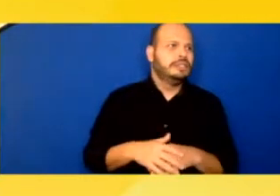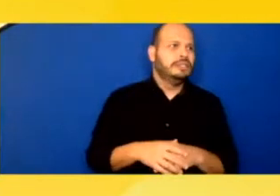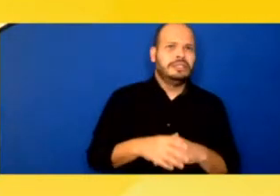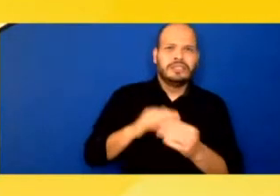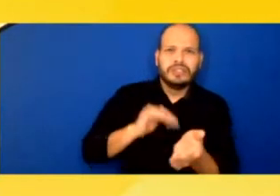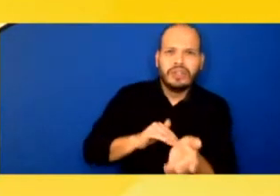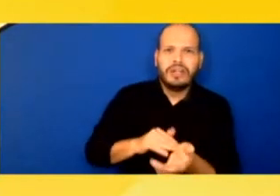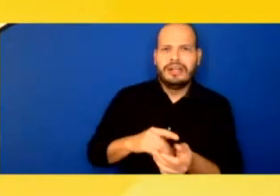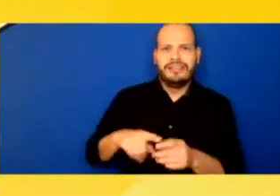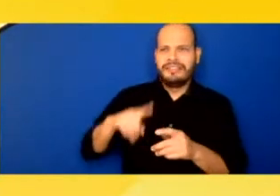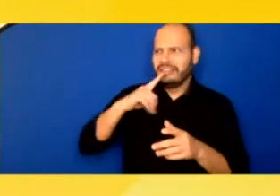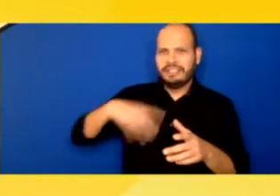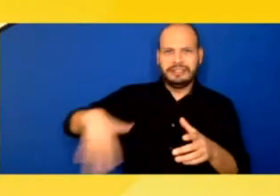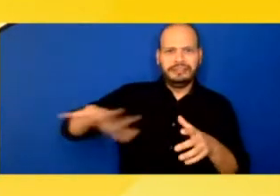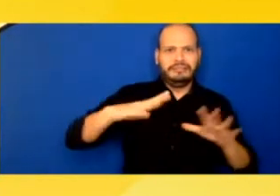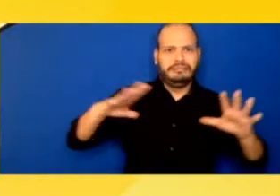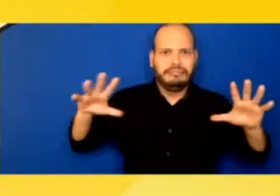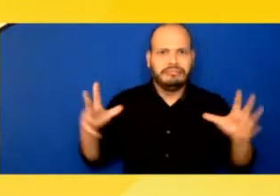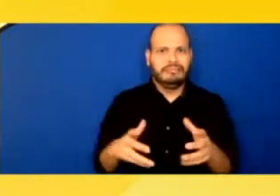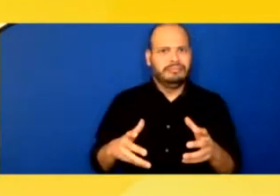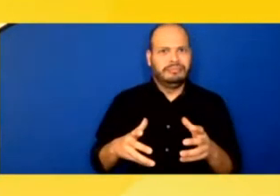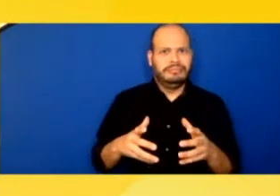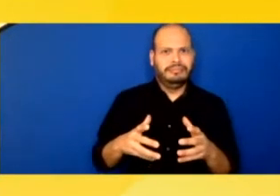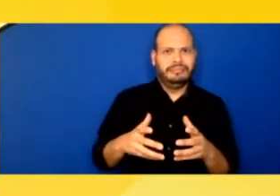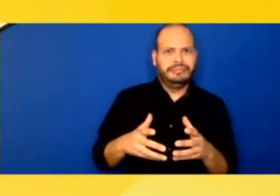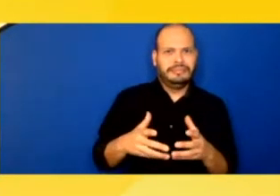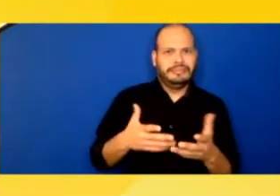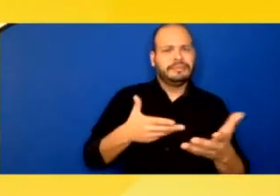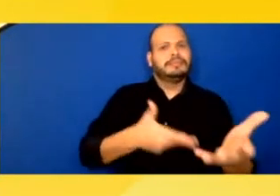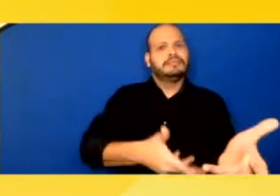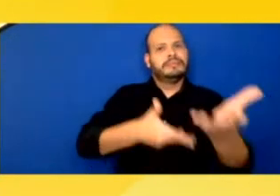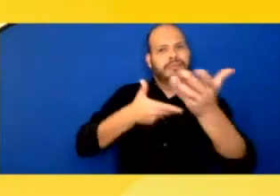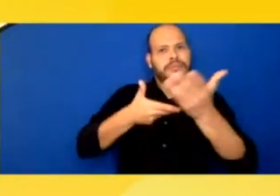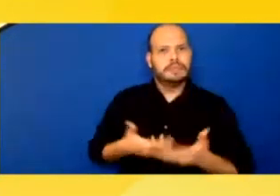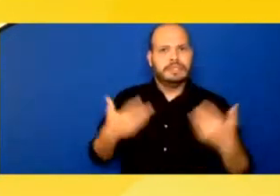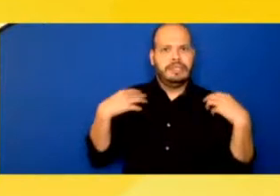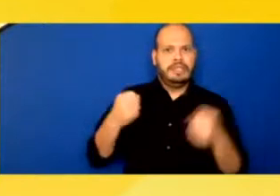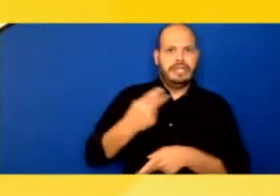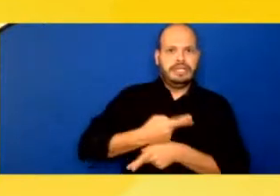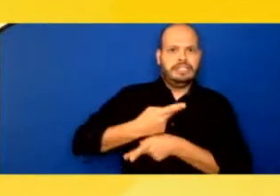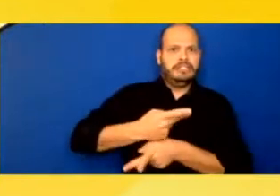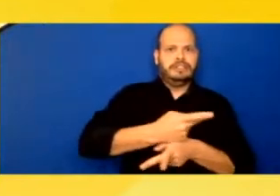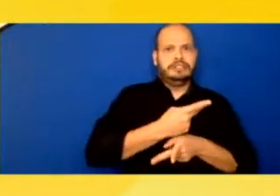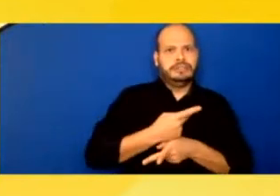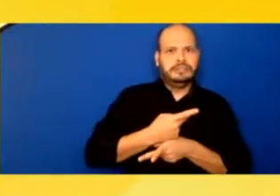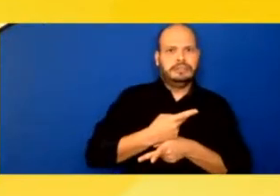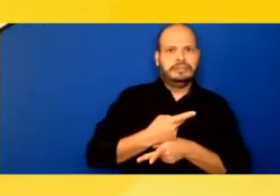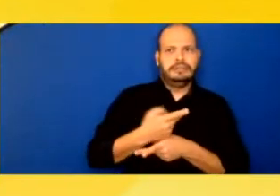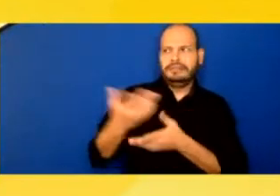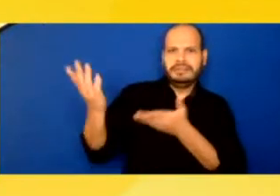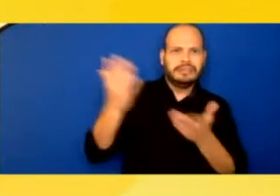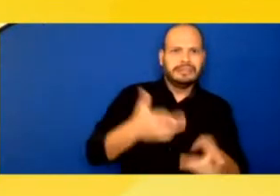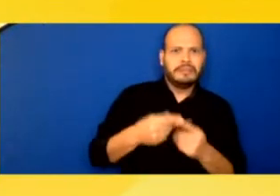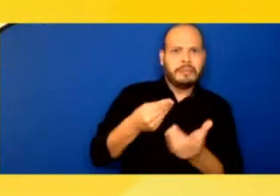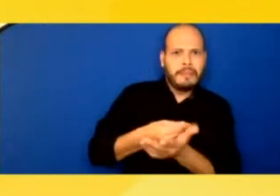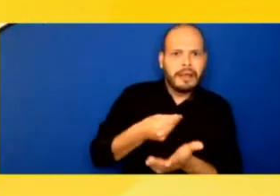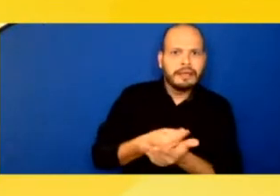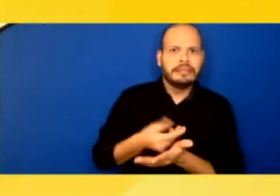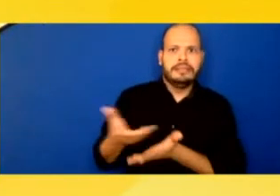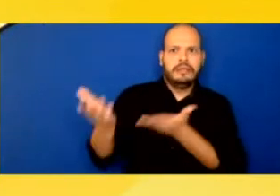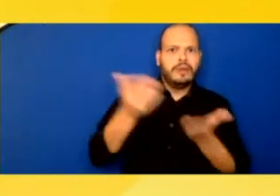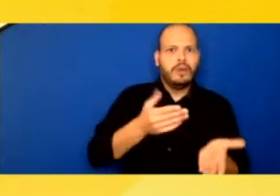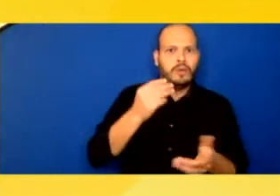poverty. We got work to do, y'all. We have work to do. And yes, it's in our hands.